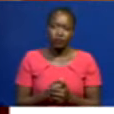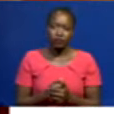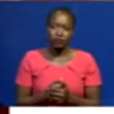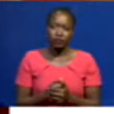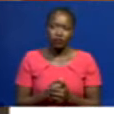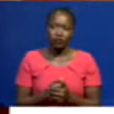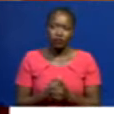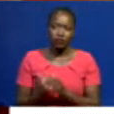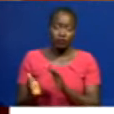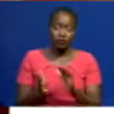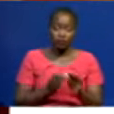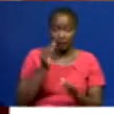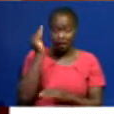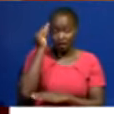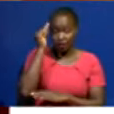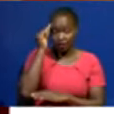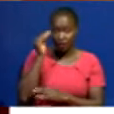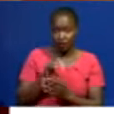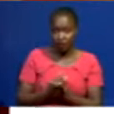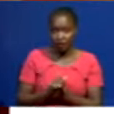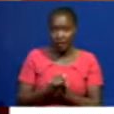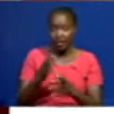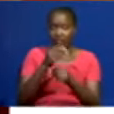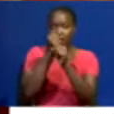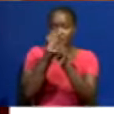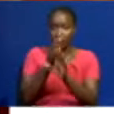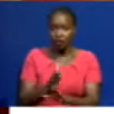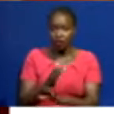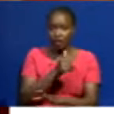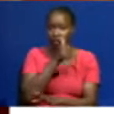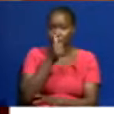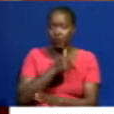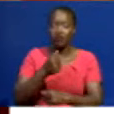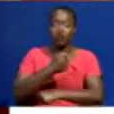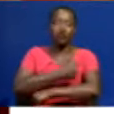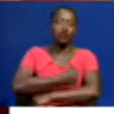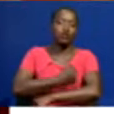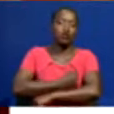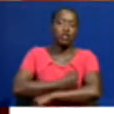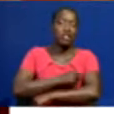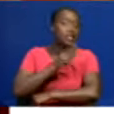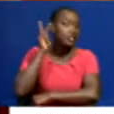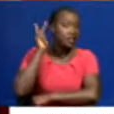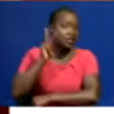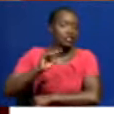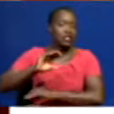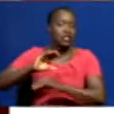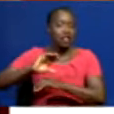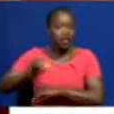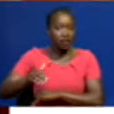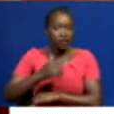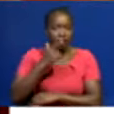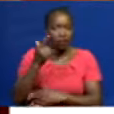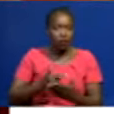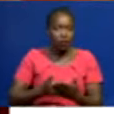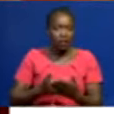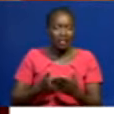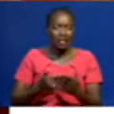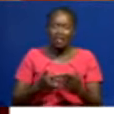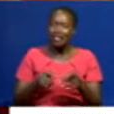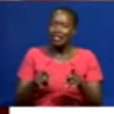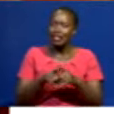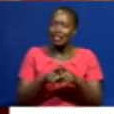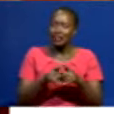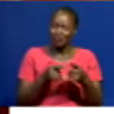On matters education, education stakeholders in private schools in Kisii County say they are still grappling with a myriad